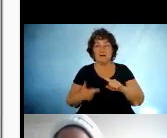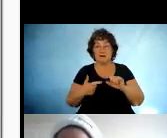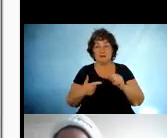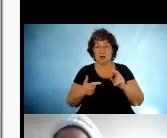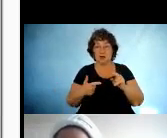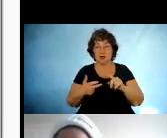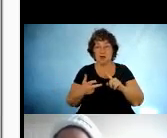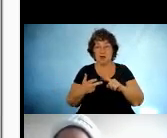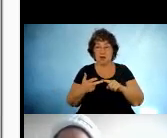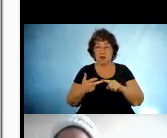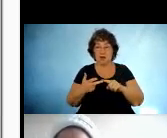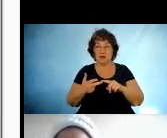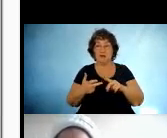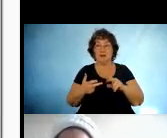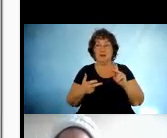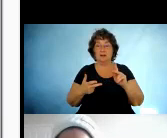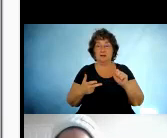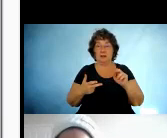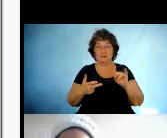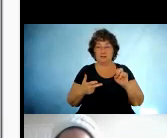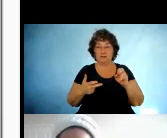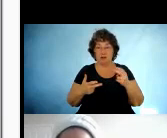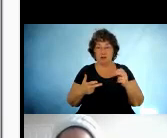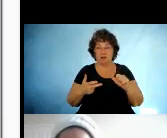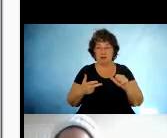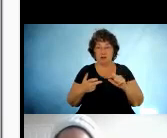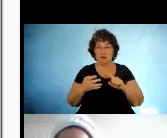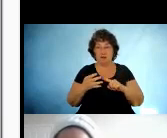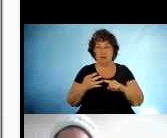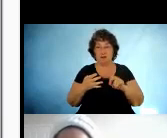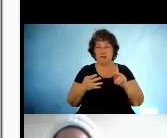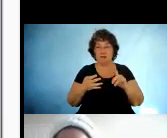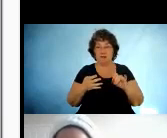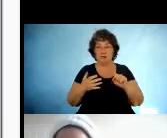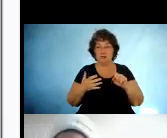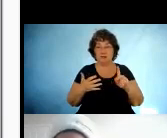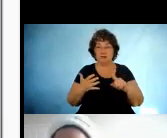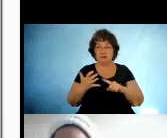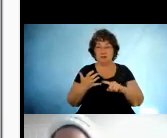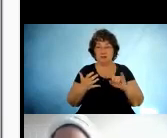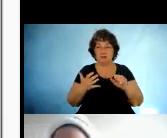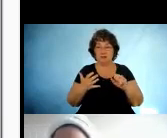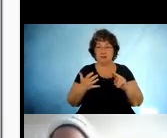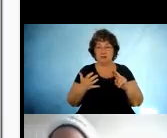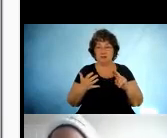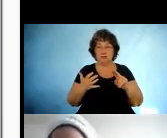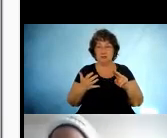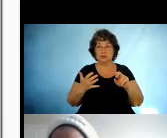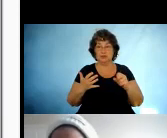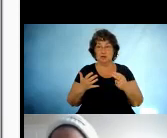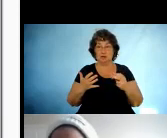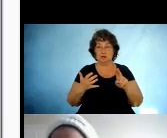If we were live, in a live setting, we'd be all giving you a huge ovation right now. It was a great,